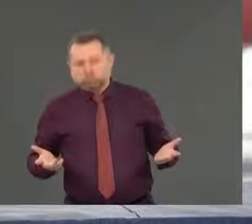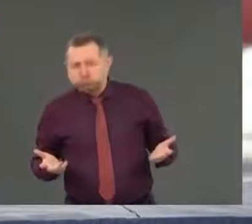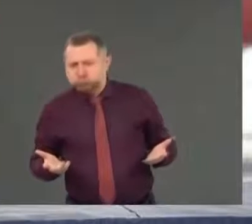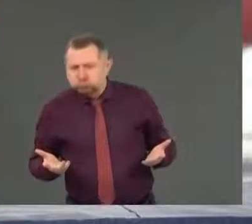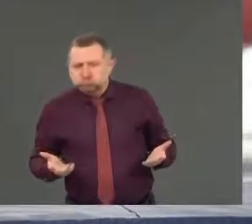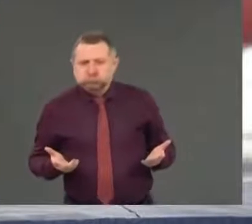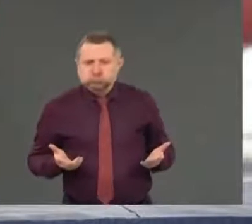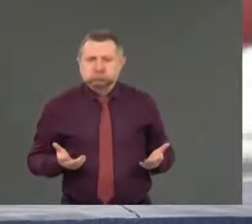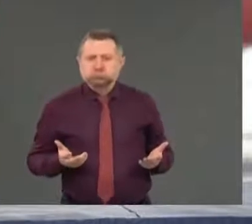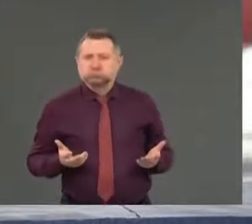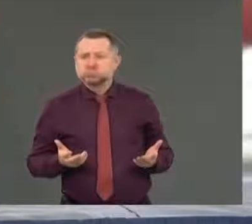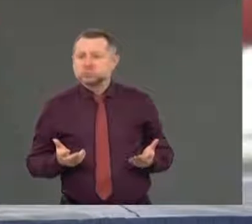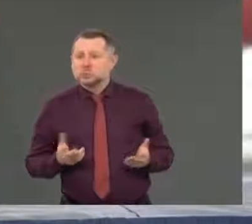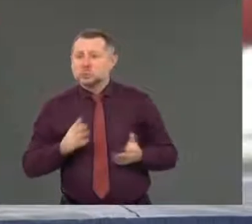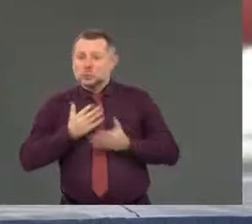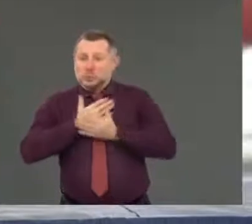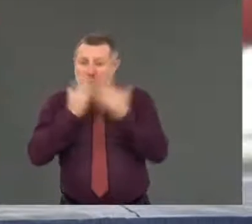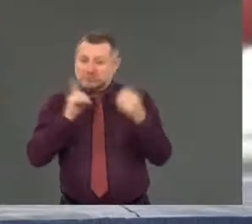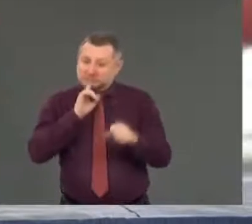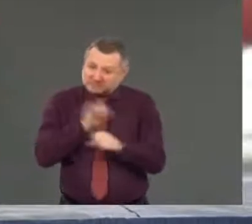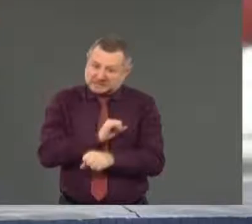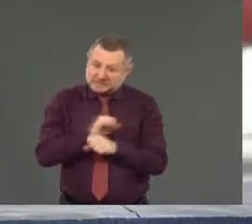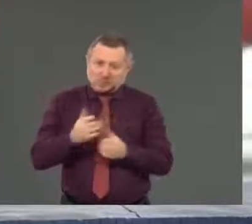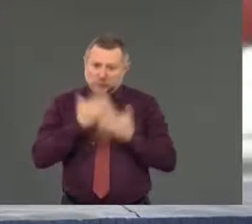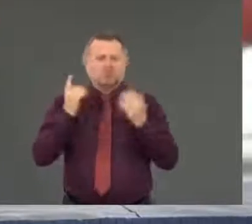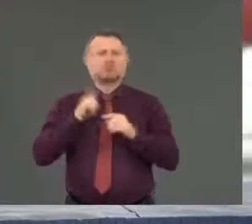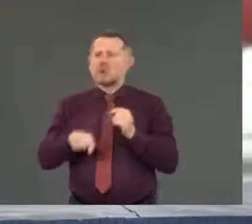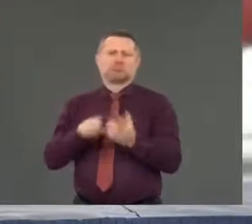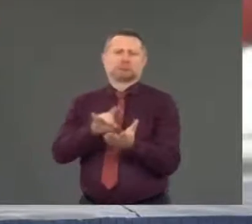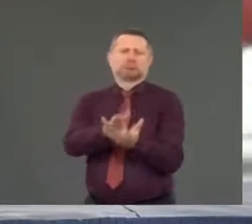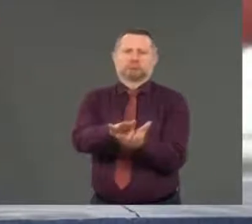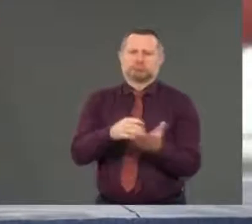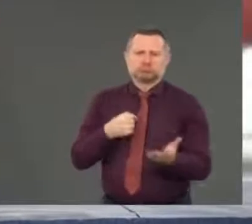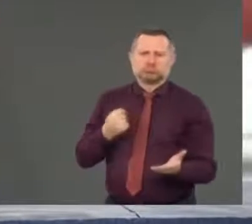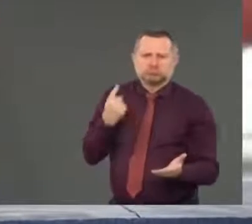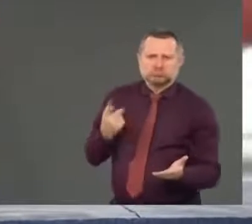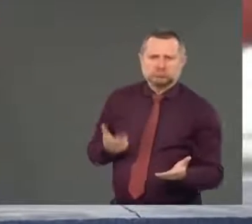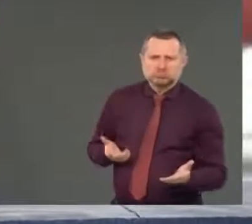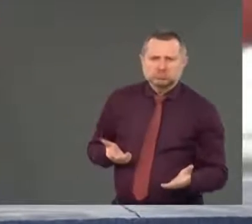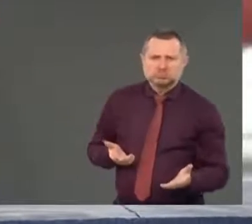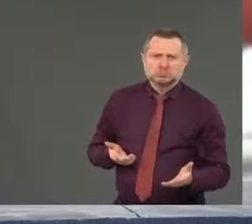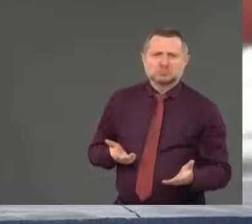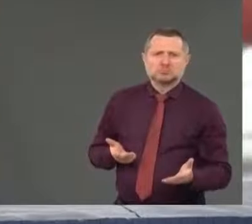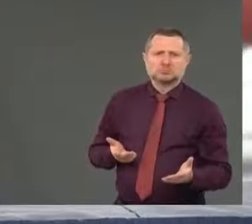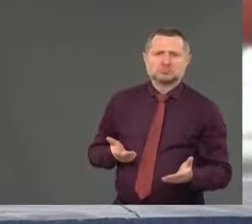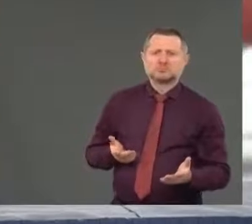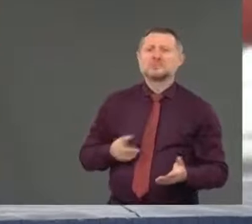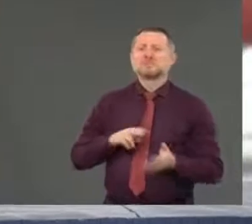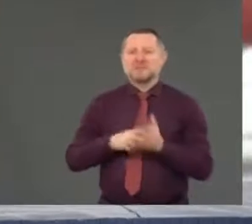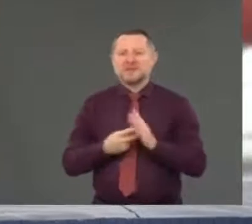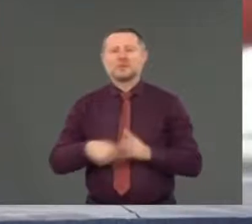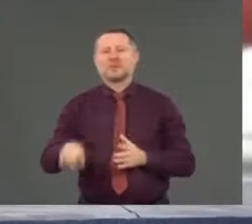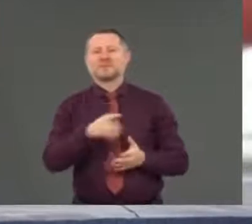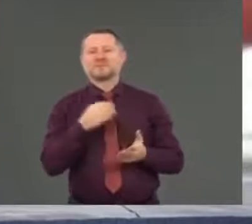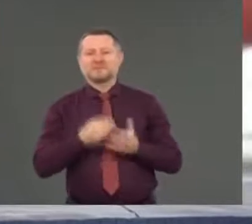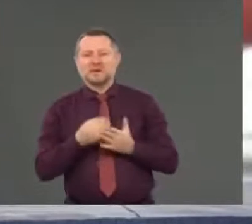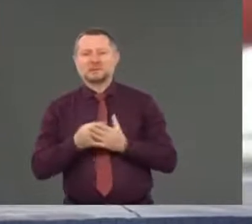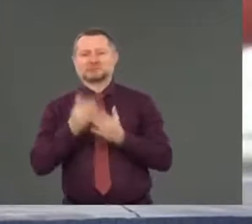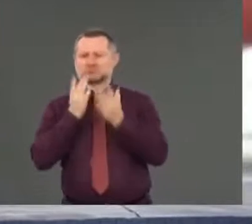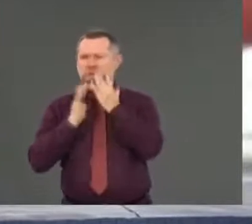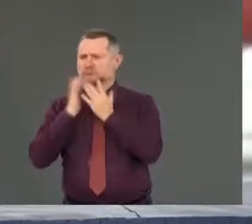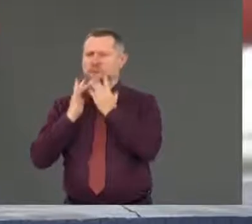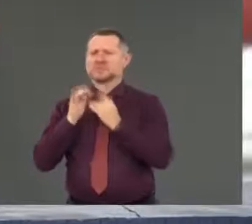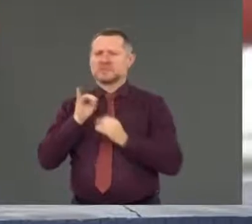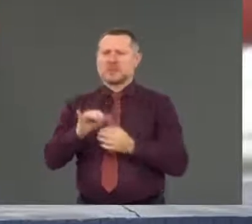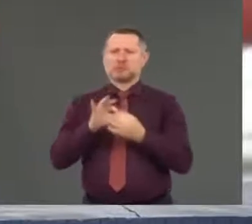position where you can't pay. For that? No, that's the definition. Financial hardship related